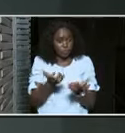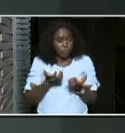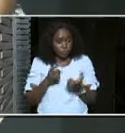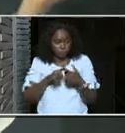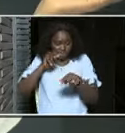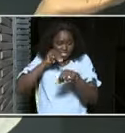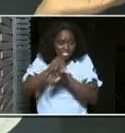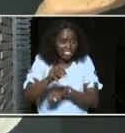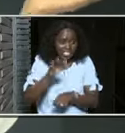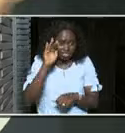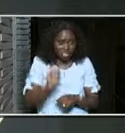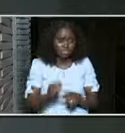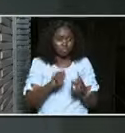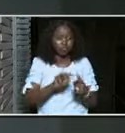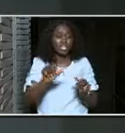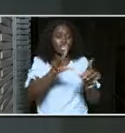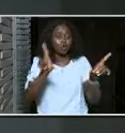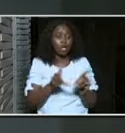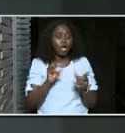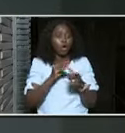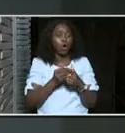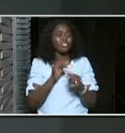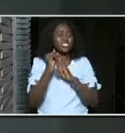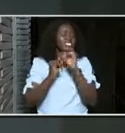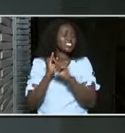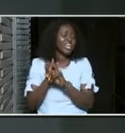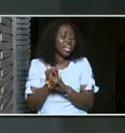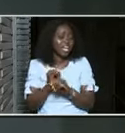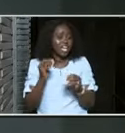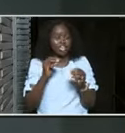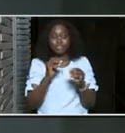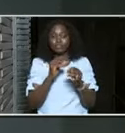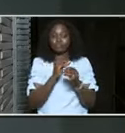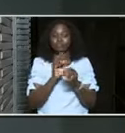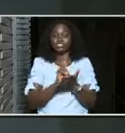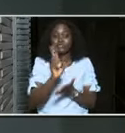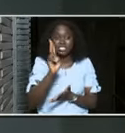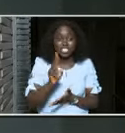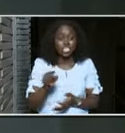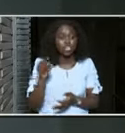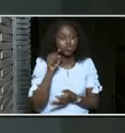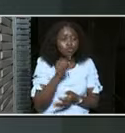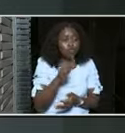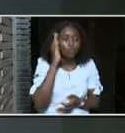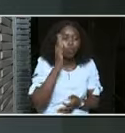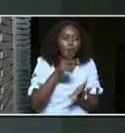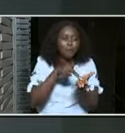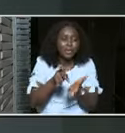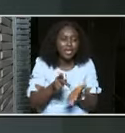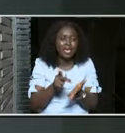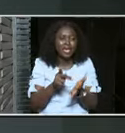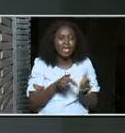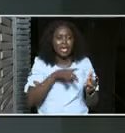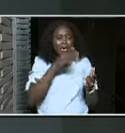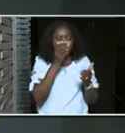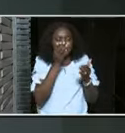to local university or international university or out of the country, you pay per session. And